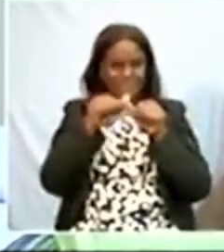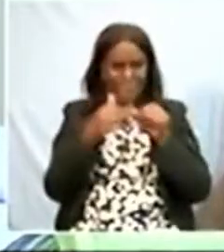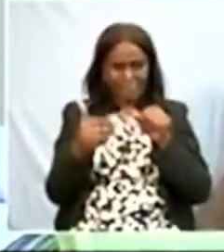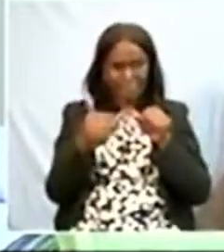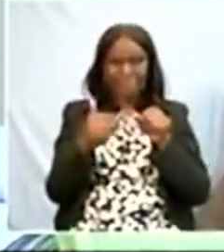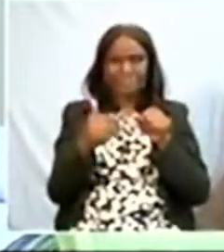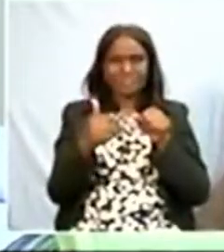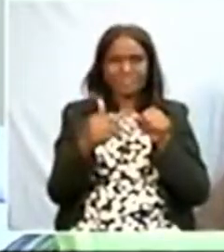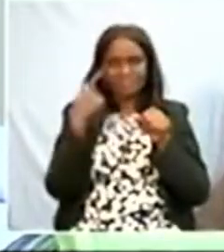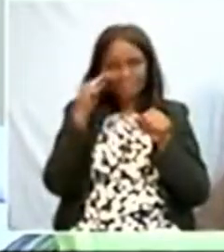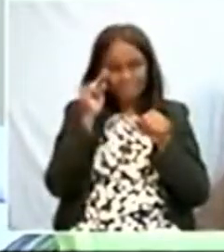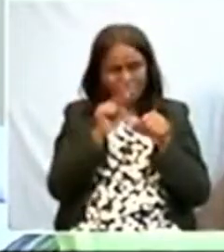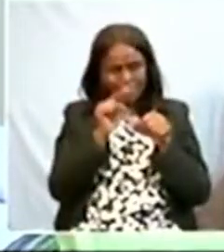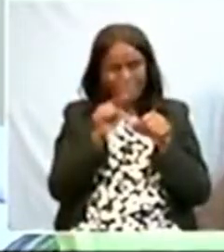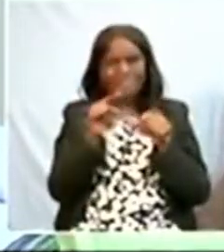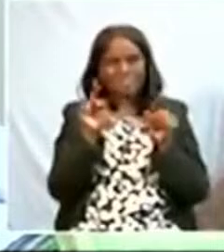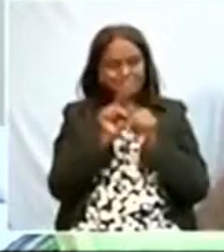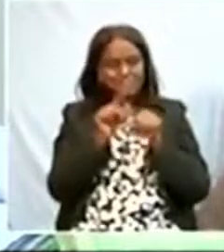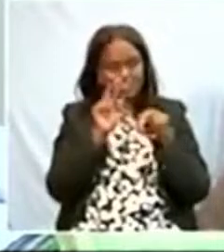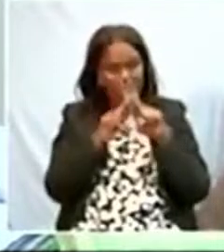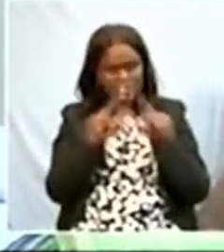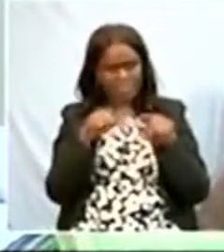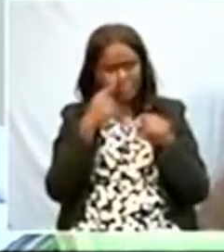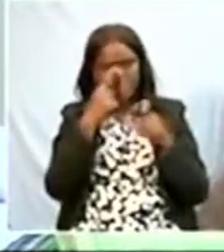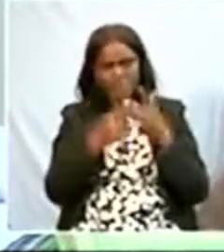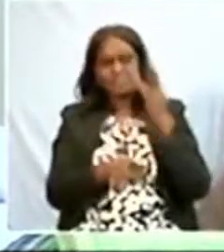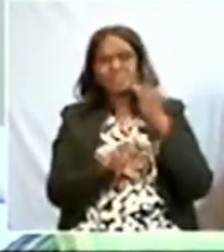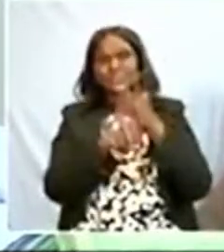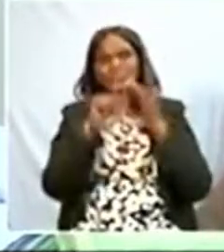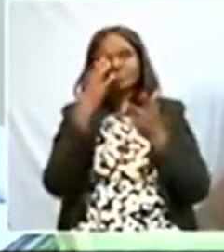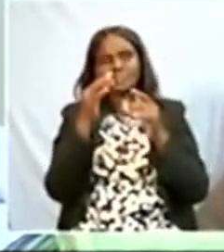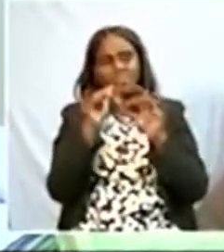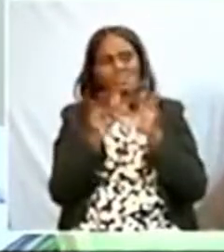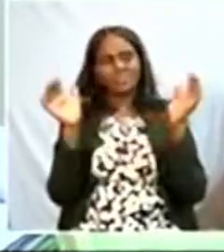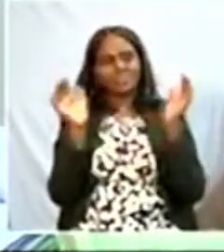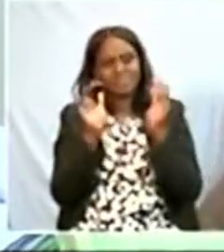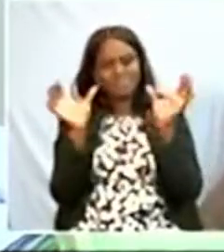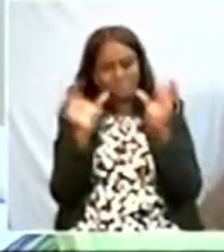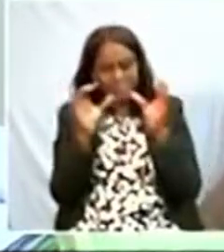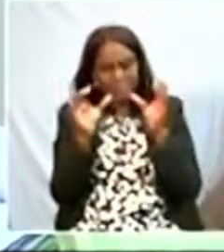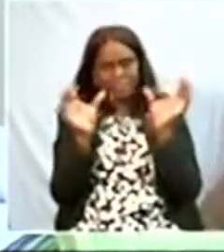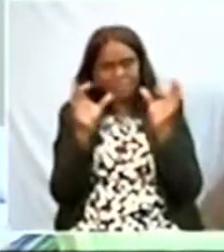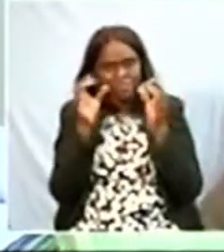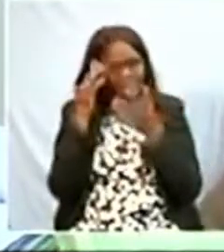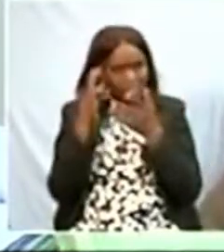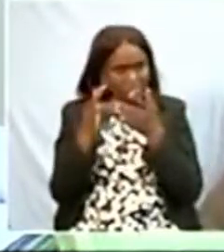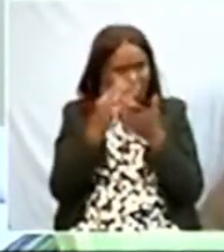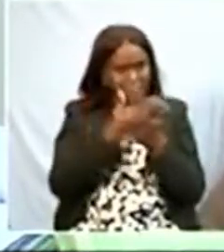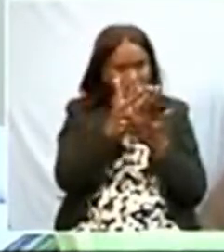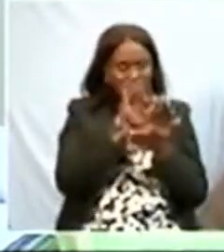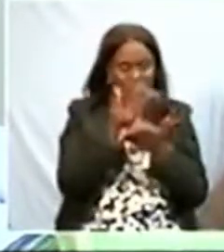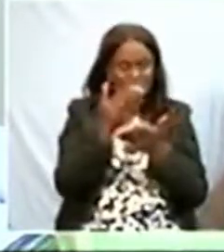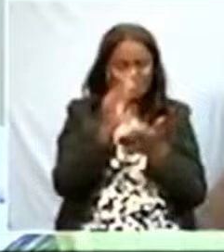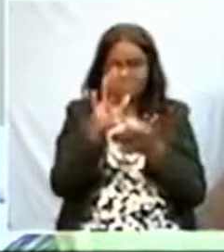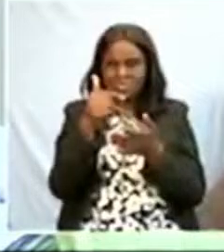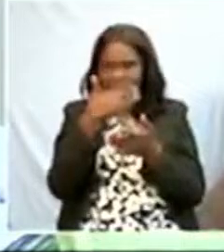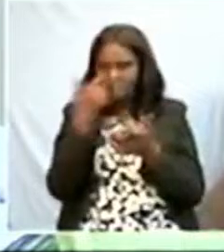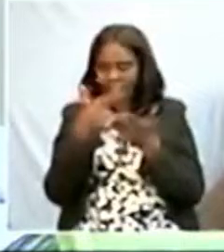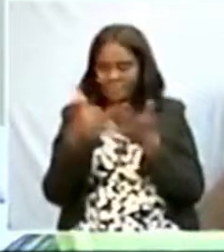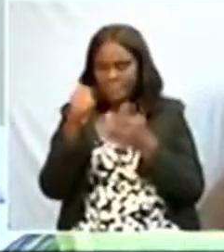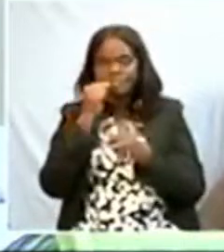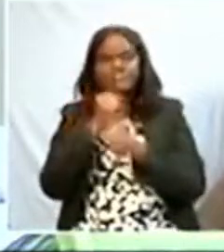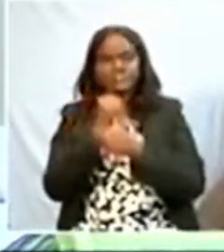everything, for this is chaired by the town clerk in a small council, a council secretary. Procurement, you are supposed to do